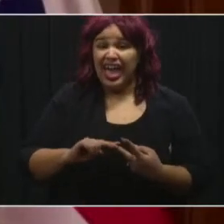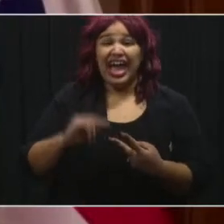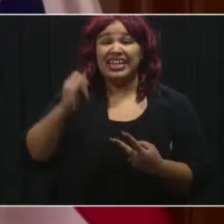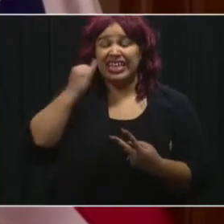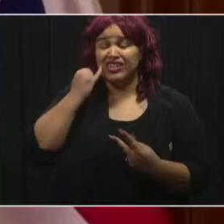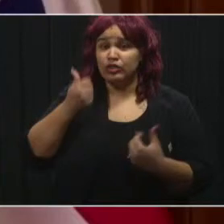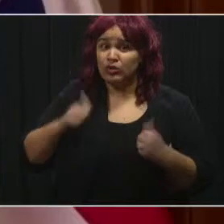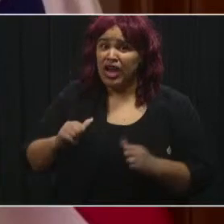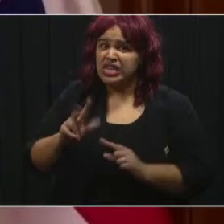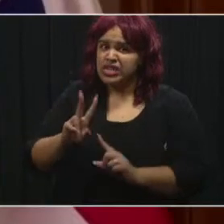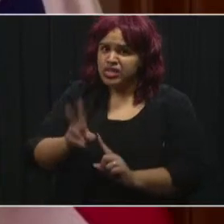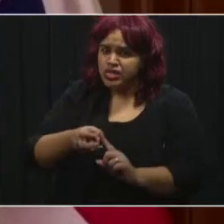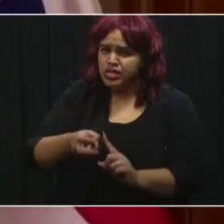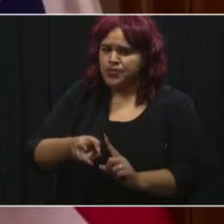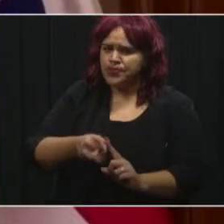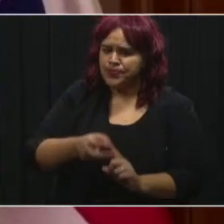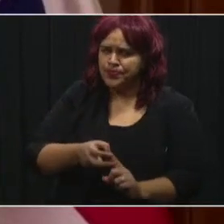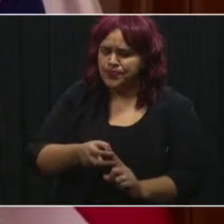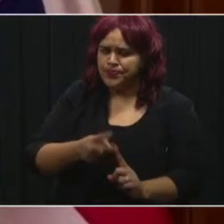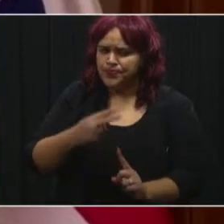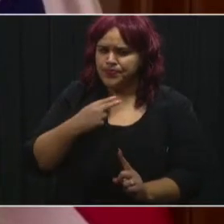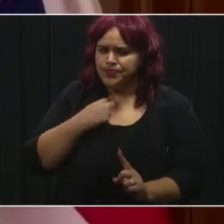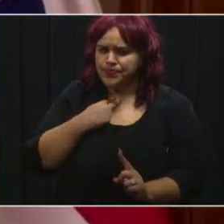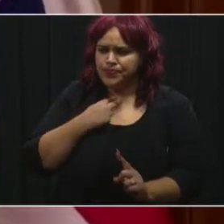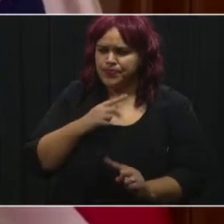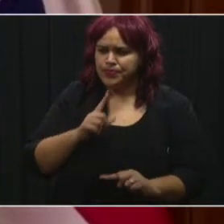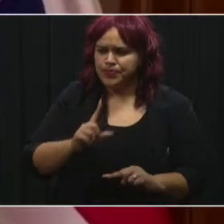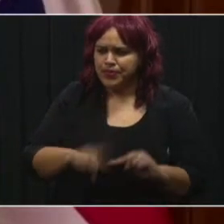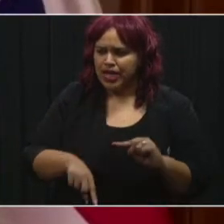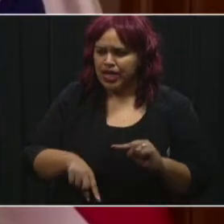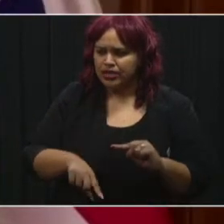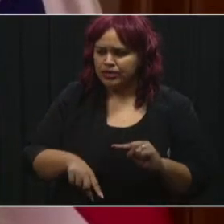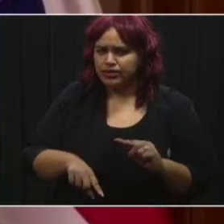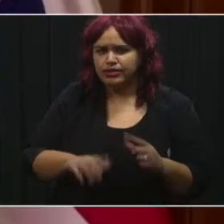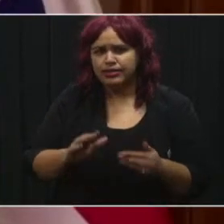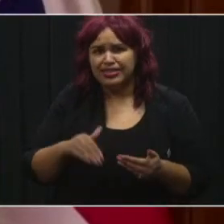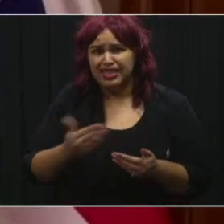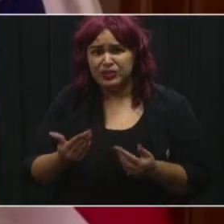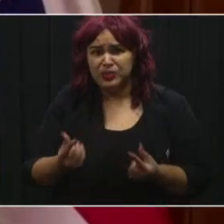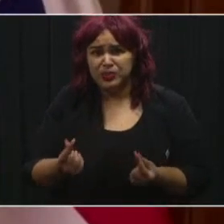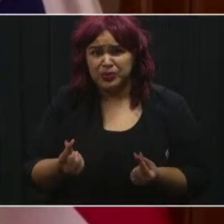hospitals, are you making plans for who gets care and who doesn't?